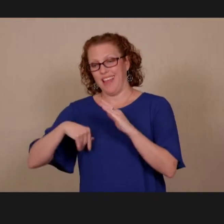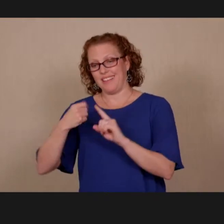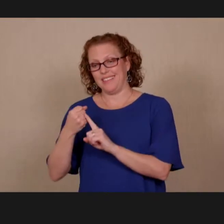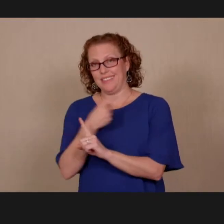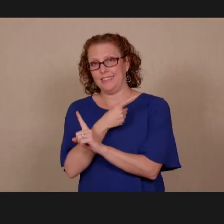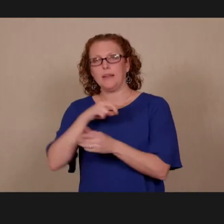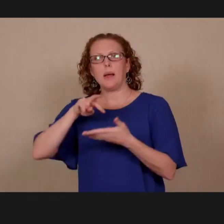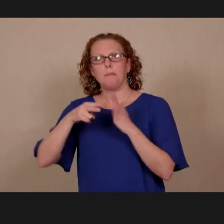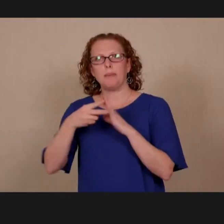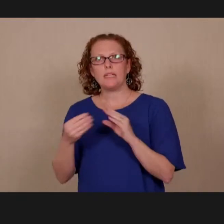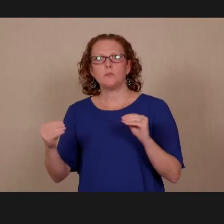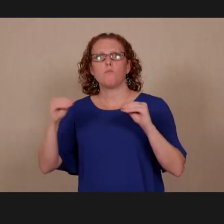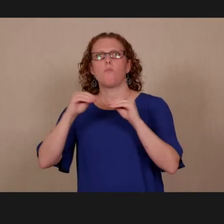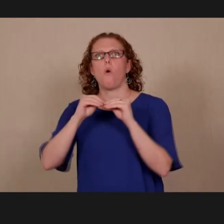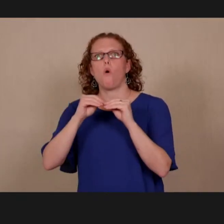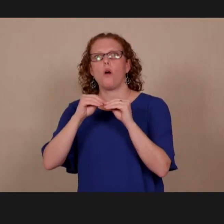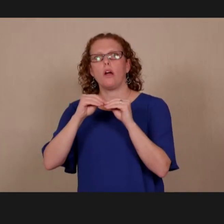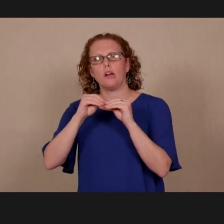voters moving around.